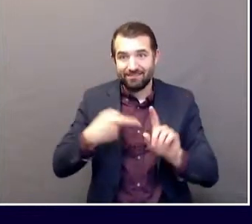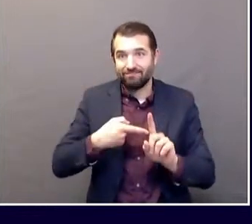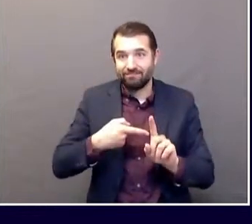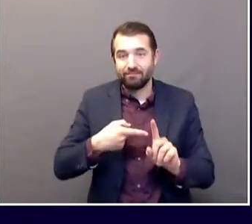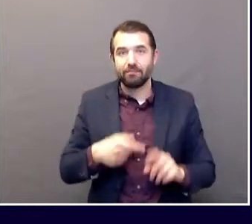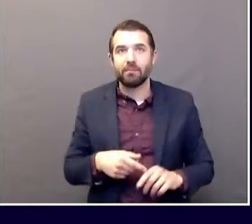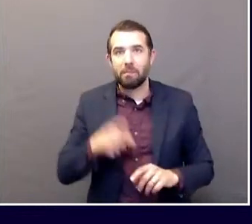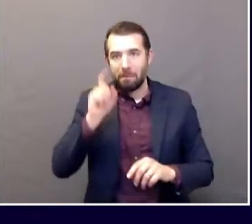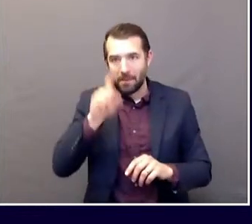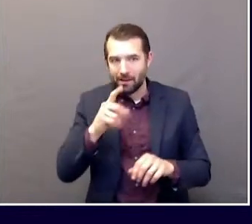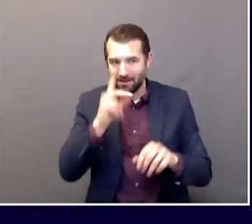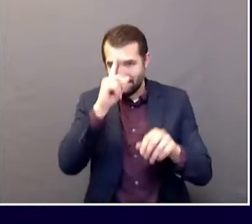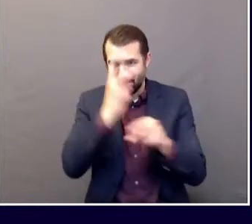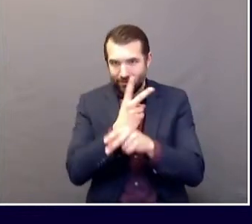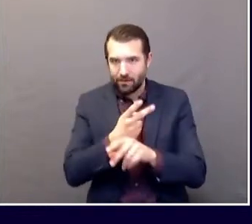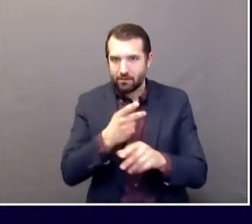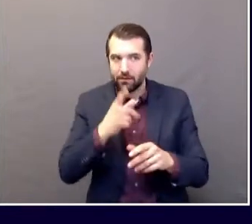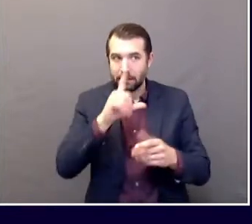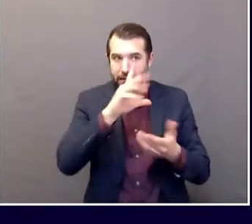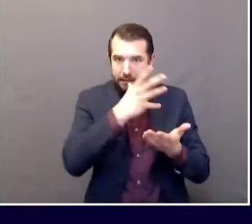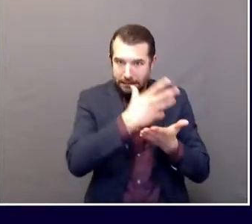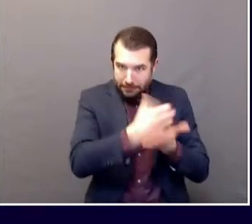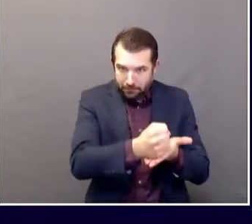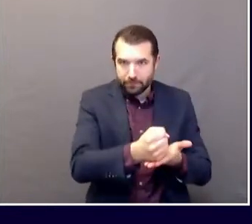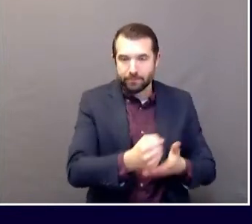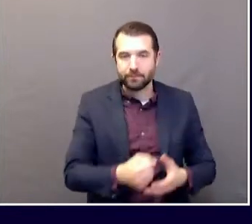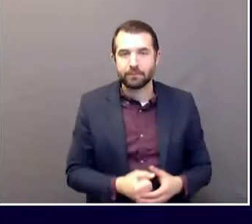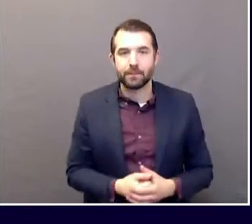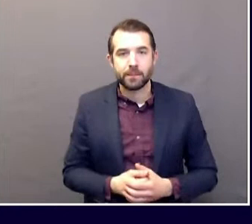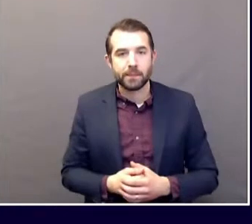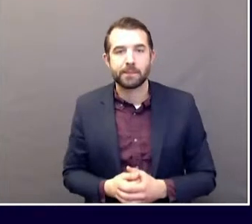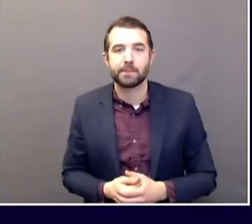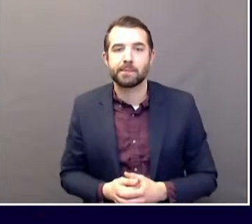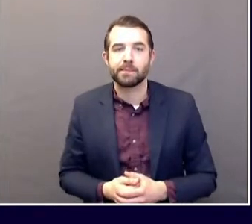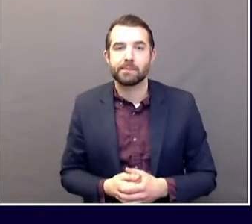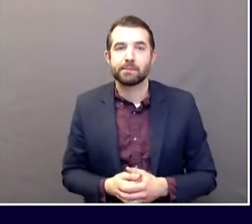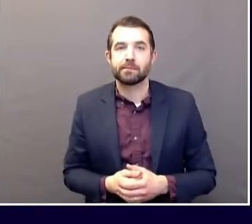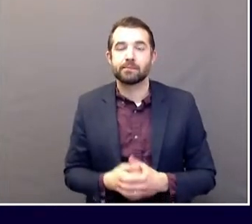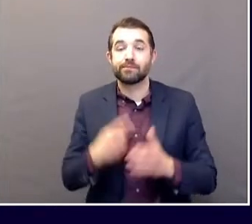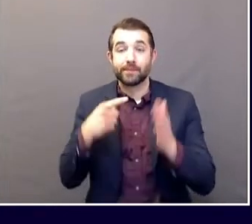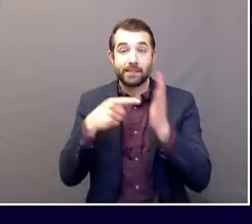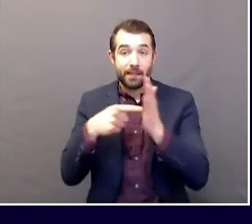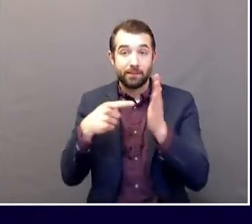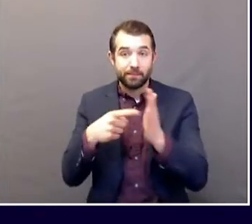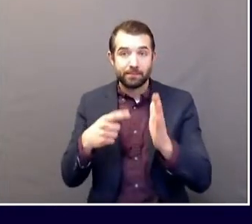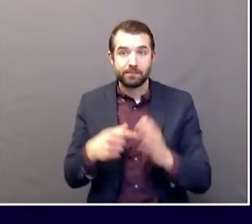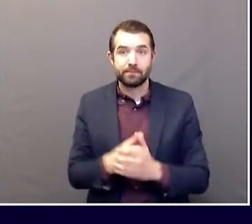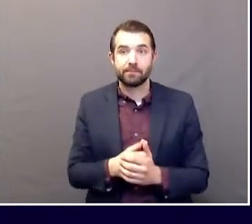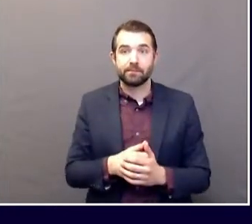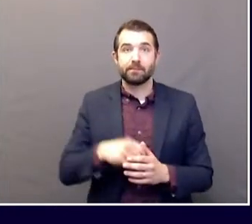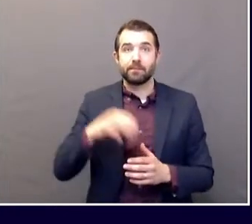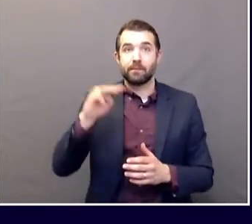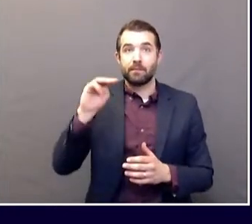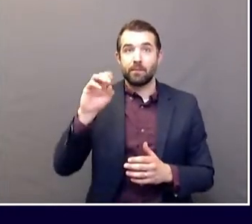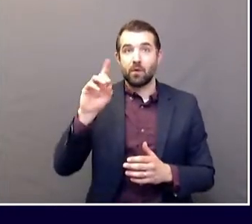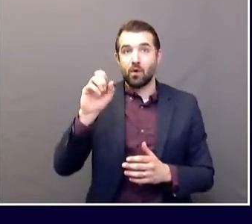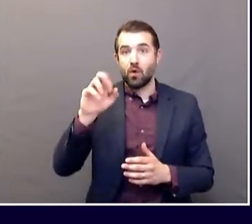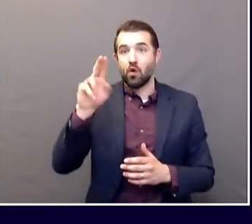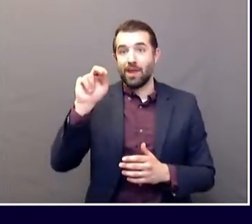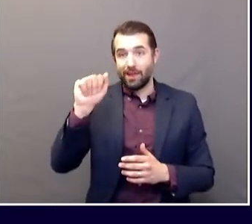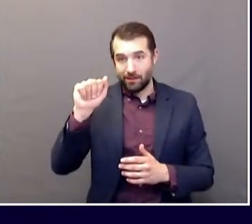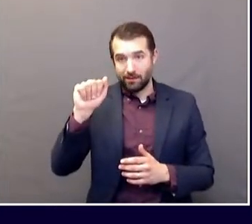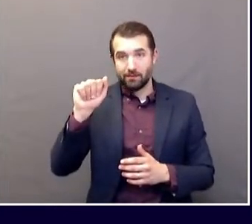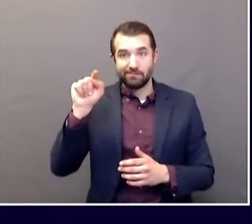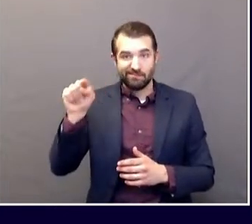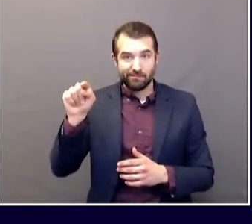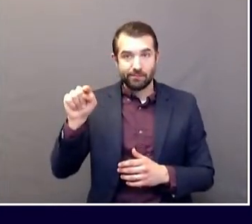you're dealing with Moderna, for example, which has 5 doses in it, and you're running a clinic, and hypothetically